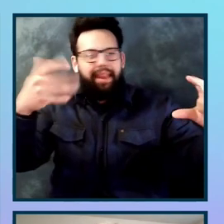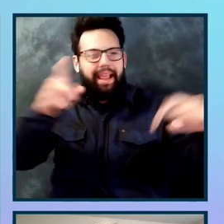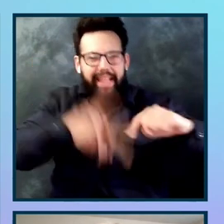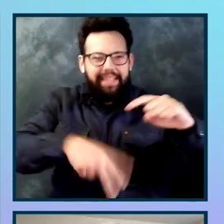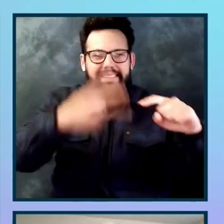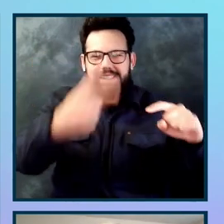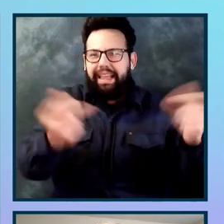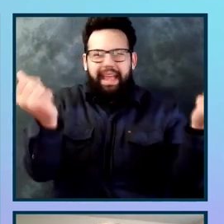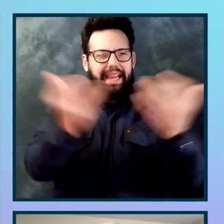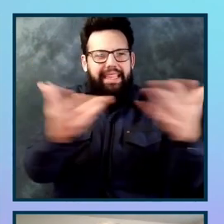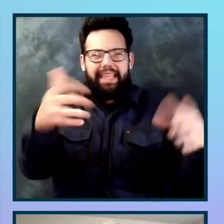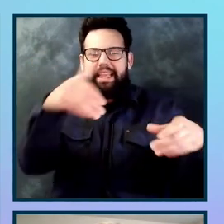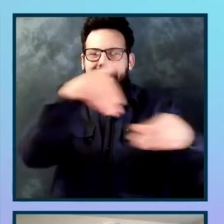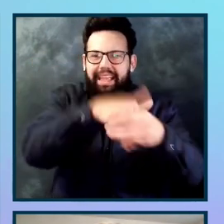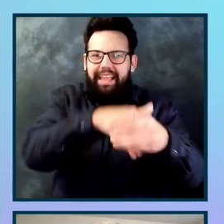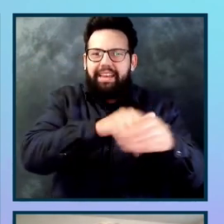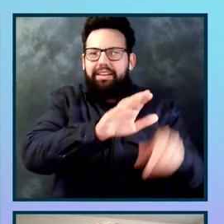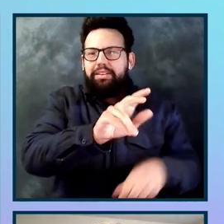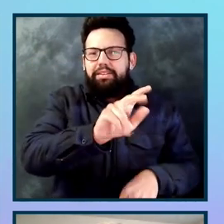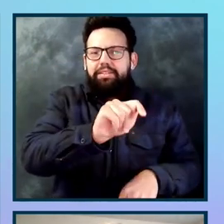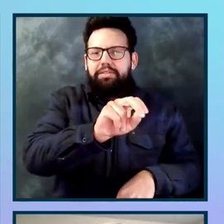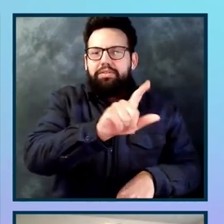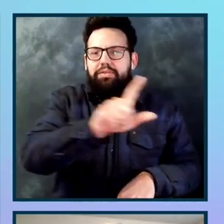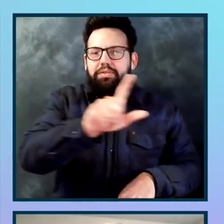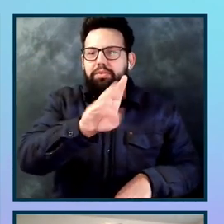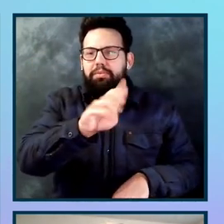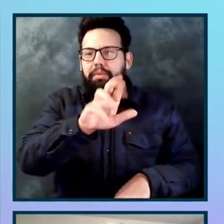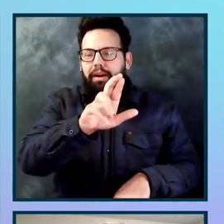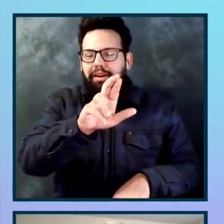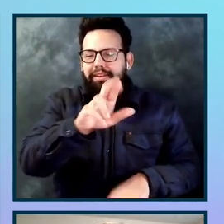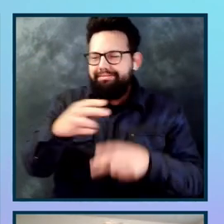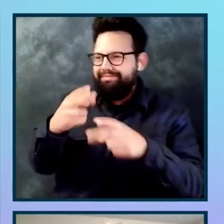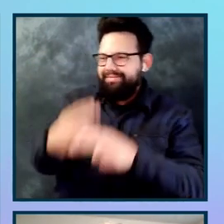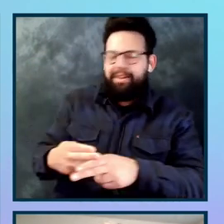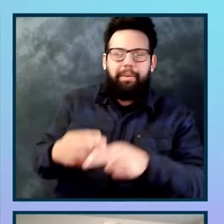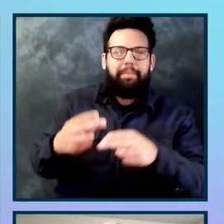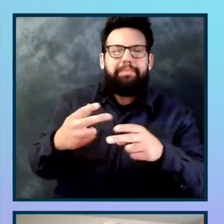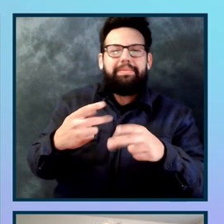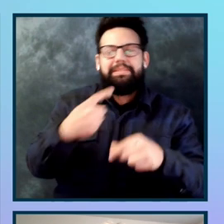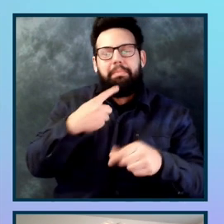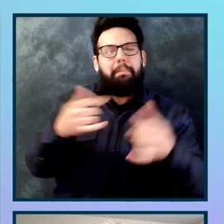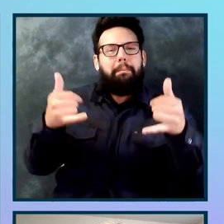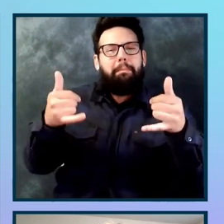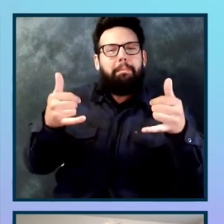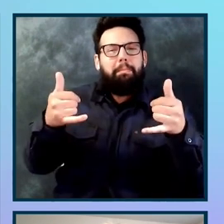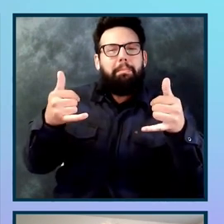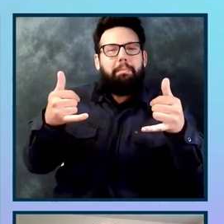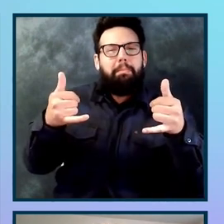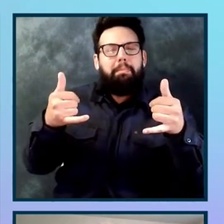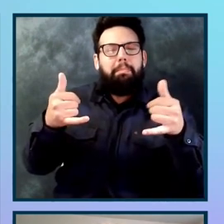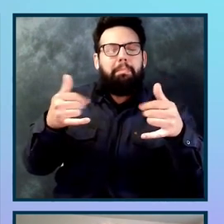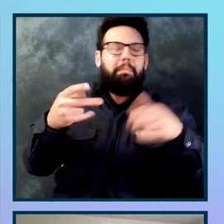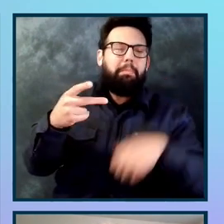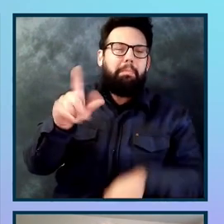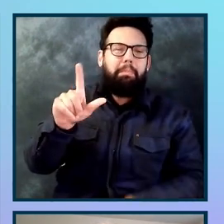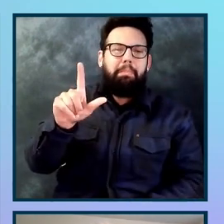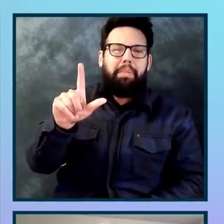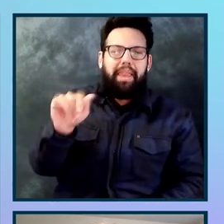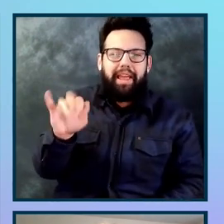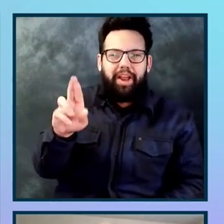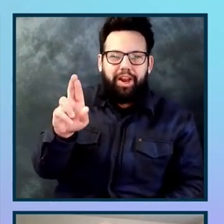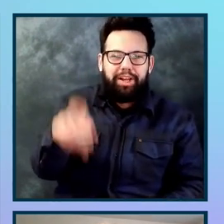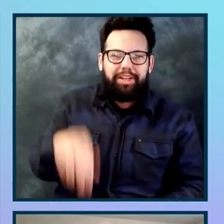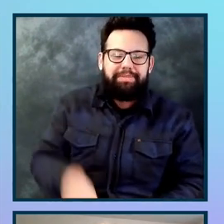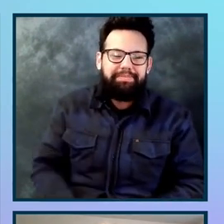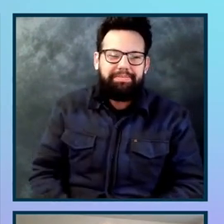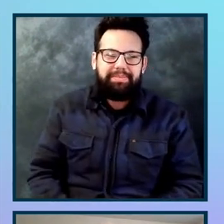toolbar presently. Player. Well, AudioEye toolbar. Press Enter or Shift plus equals to open. But